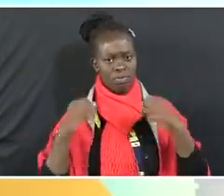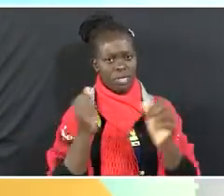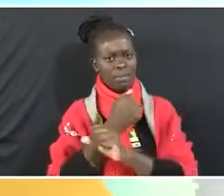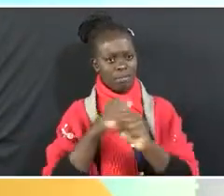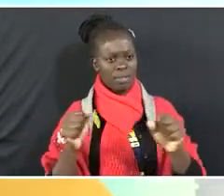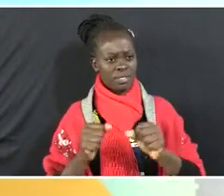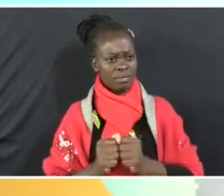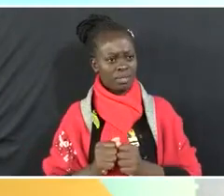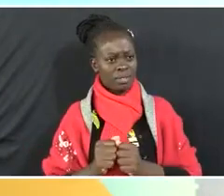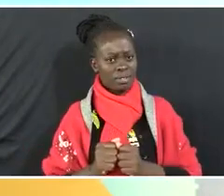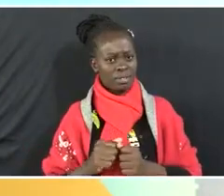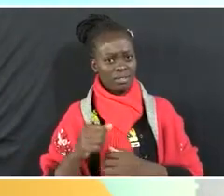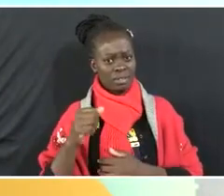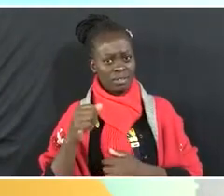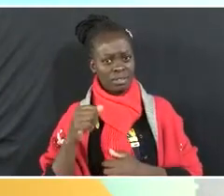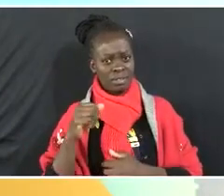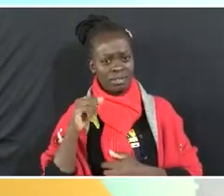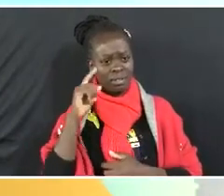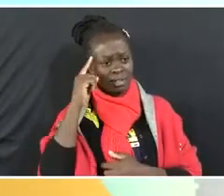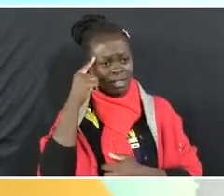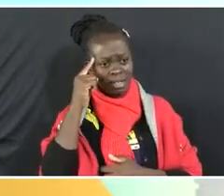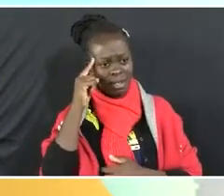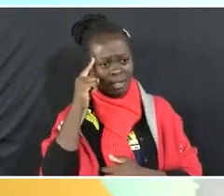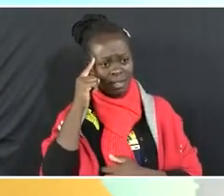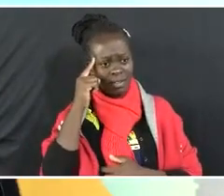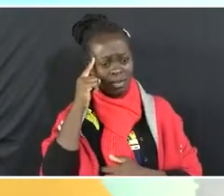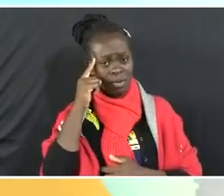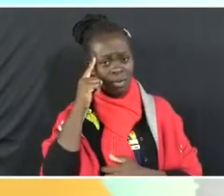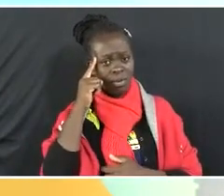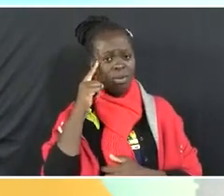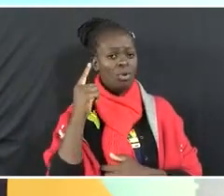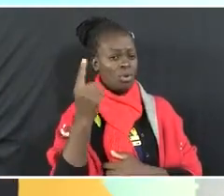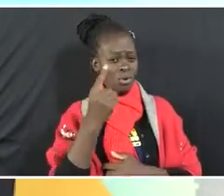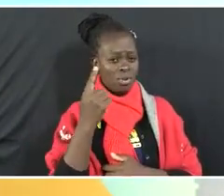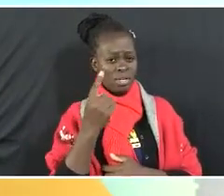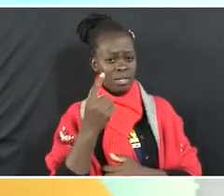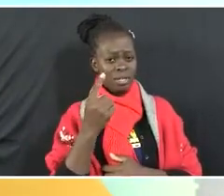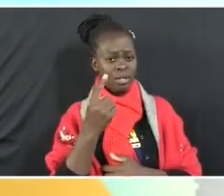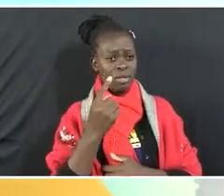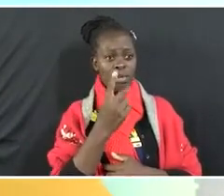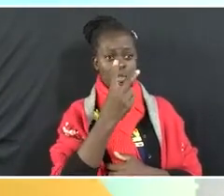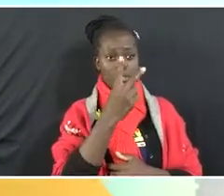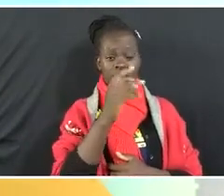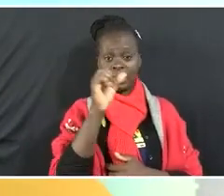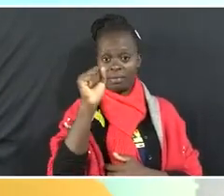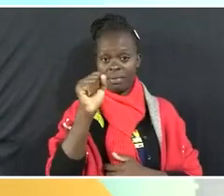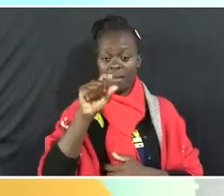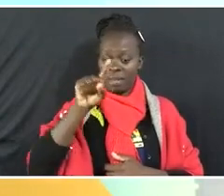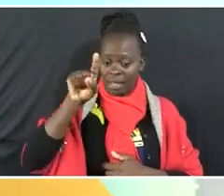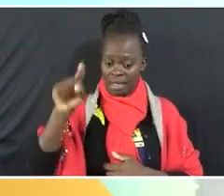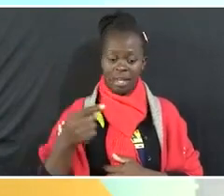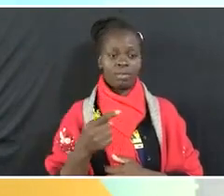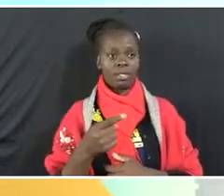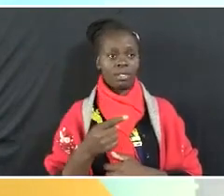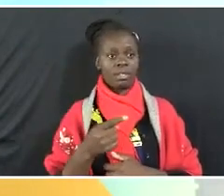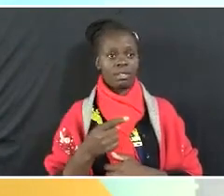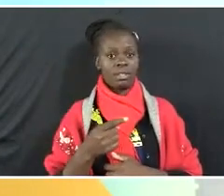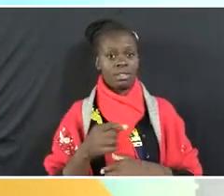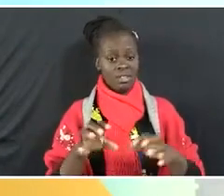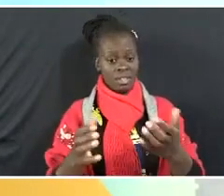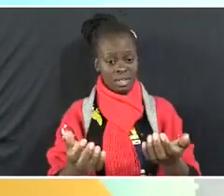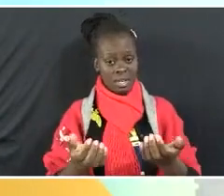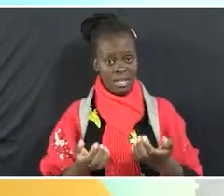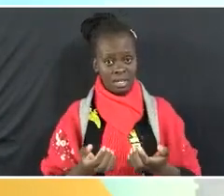you imagine 25,000 is all that was needed for ambassadors to get a uniform? 25,000.